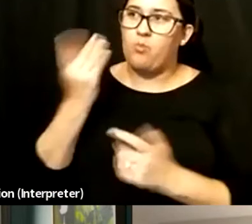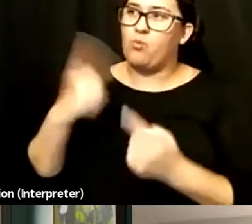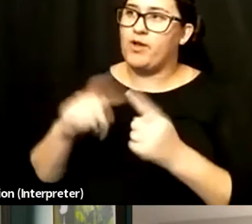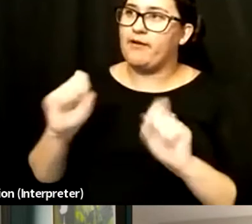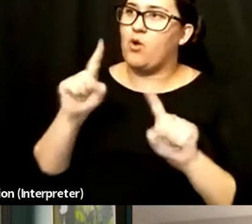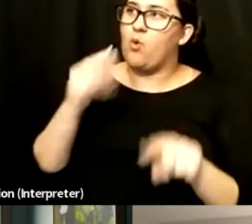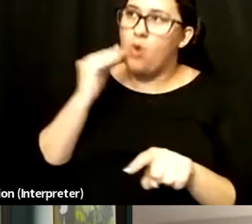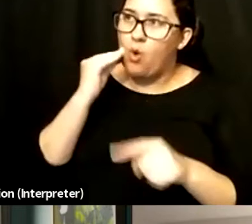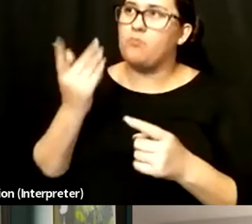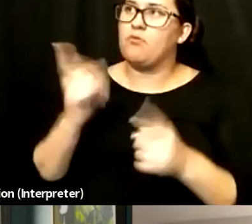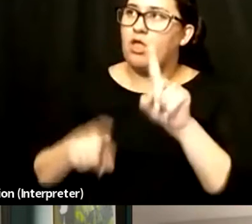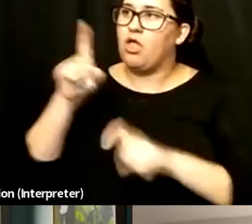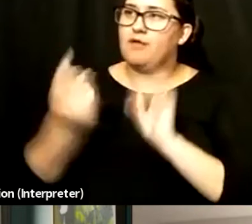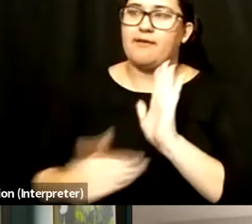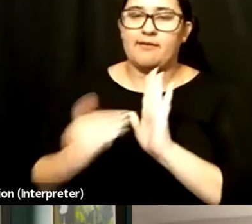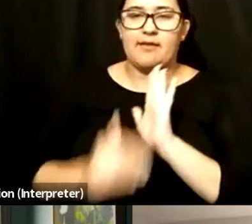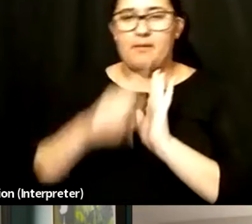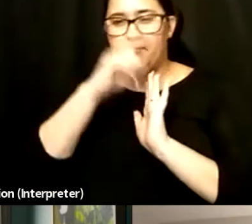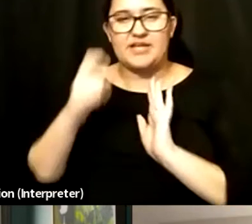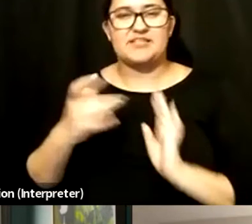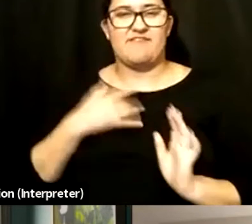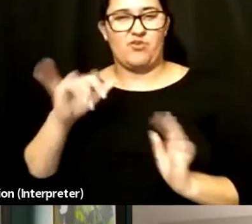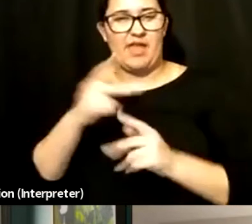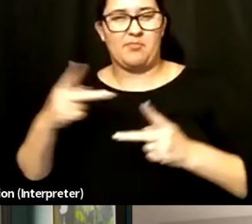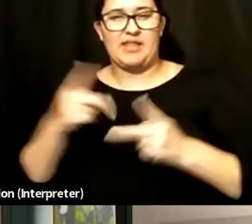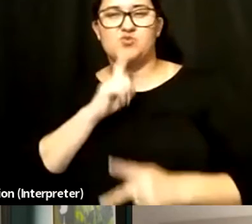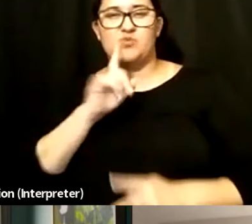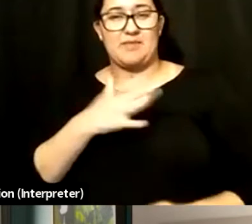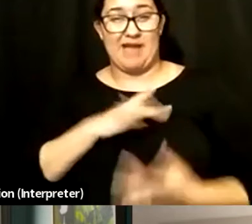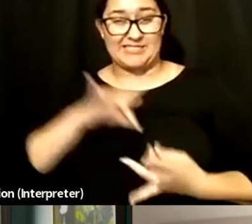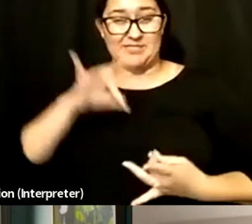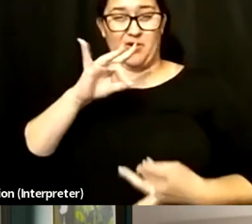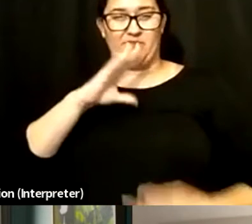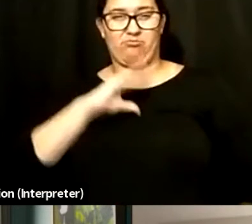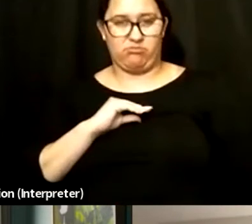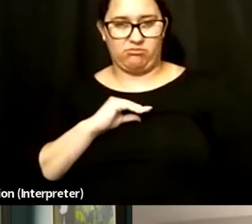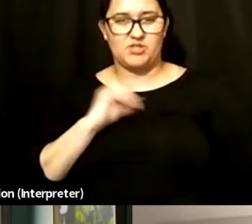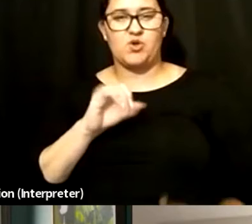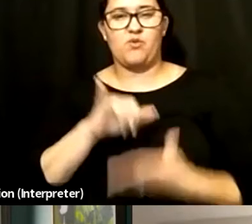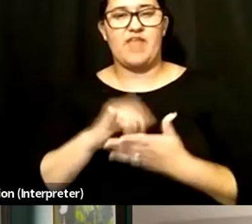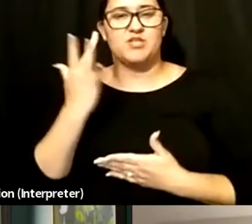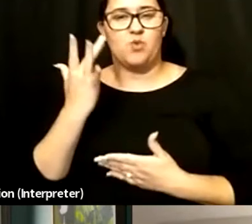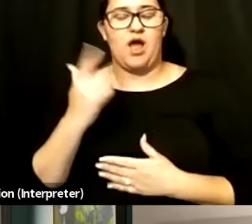that this place was gonna like really quash my spirit. And that's a situation that we put disabled people in every single